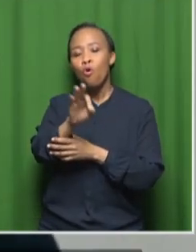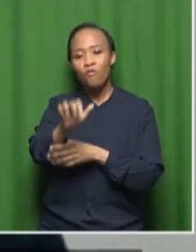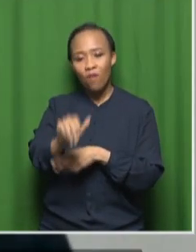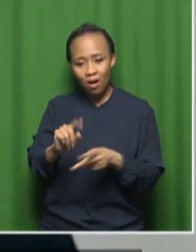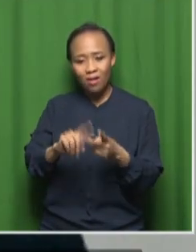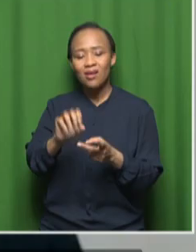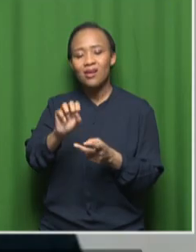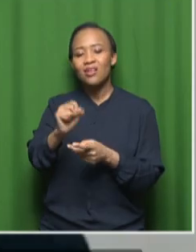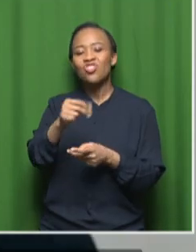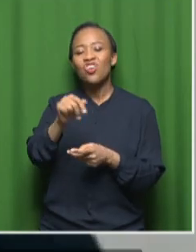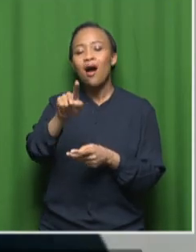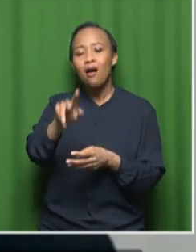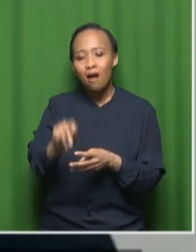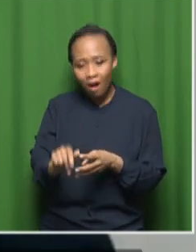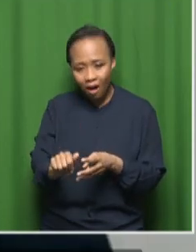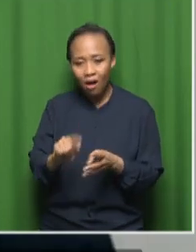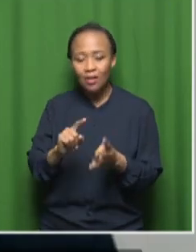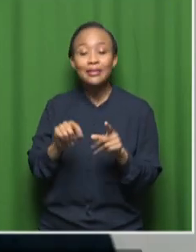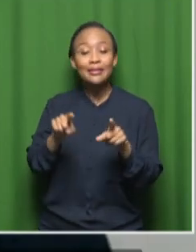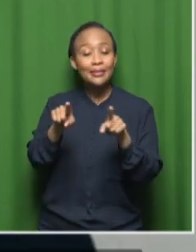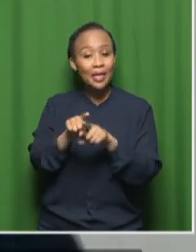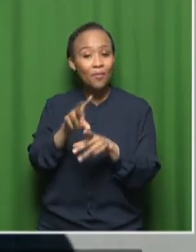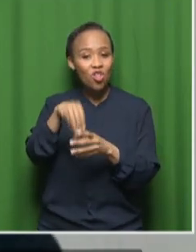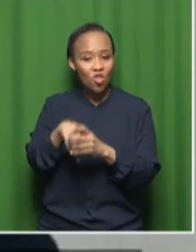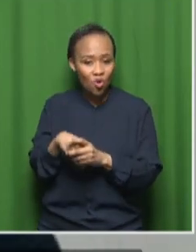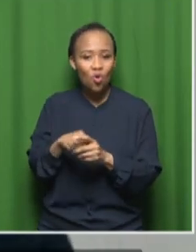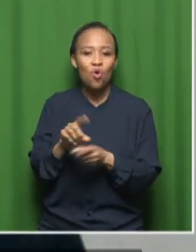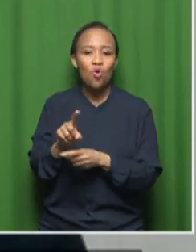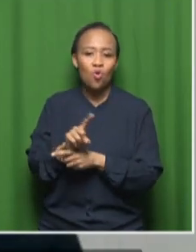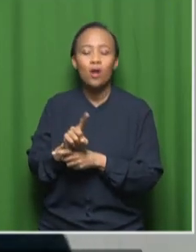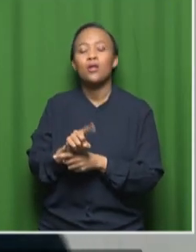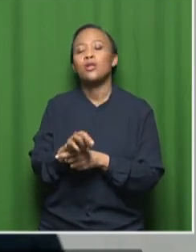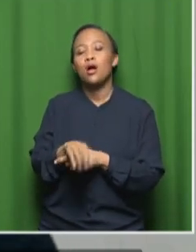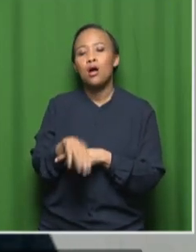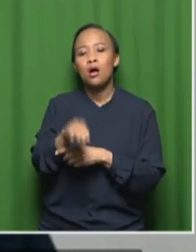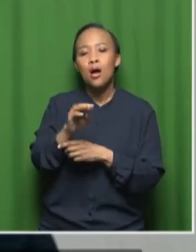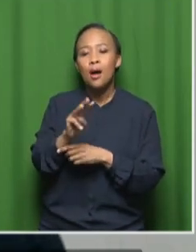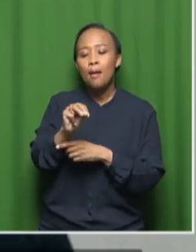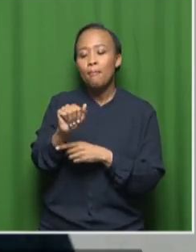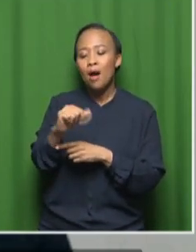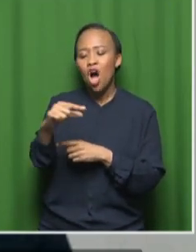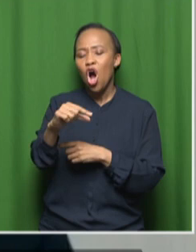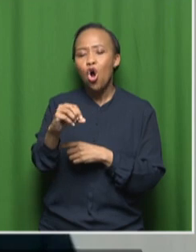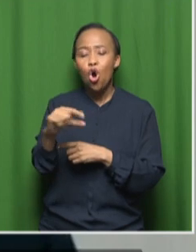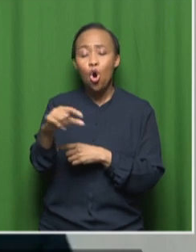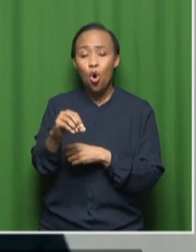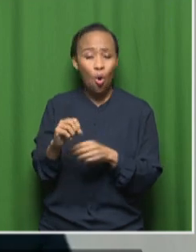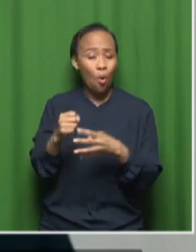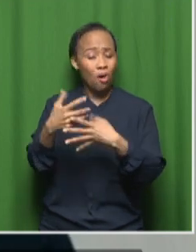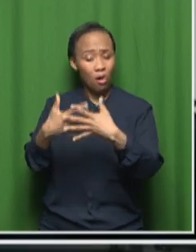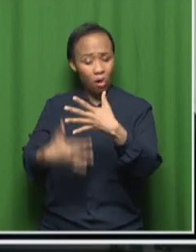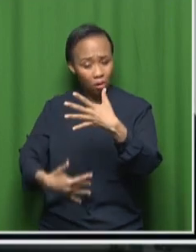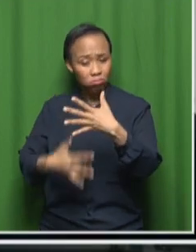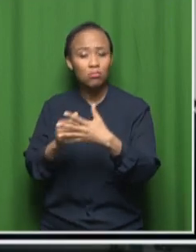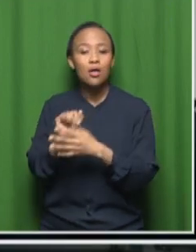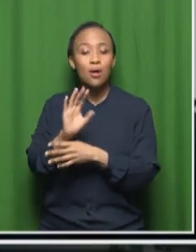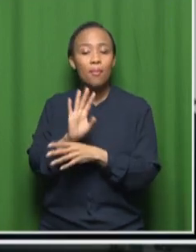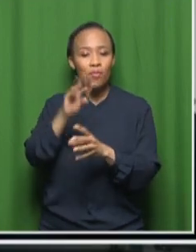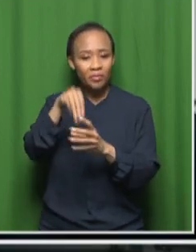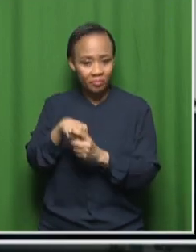some parts of the opera Princess Magogo. So that will be a great thing. We are certainly in